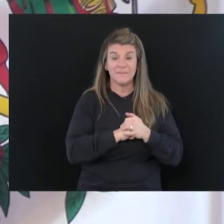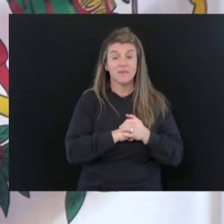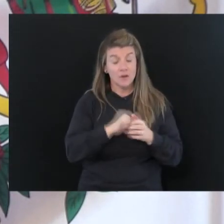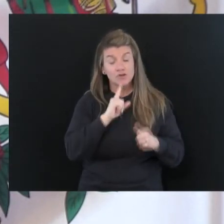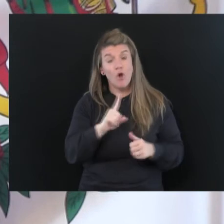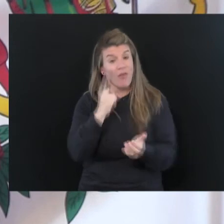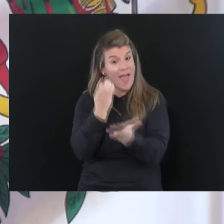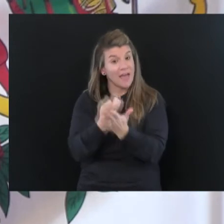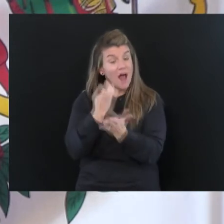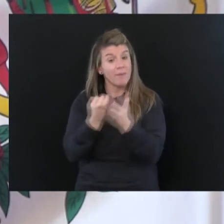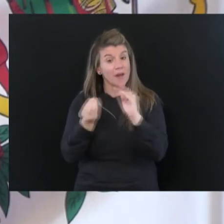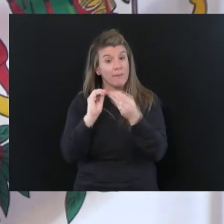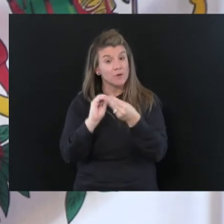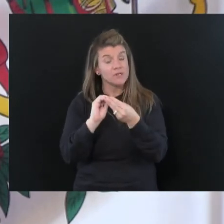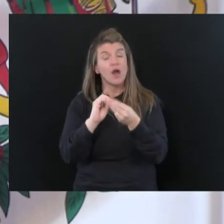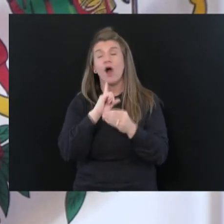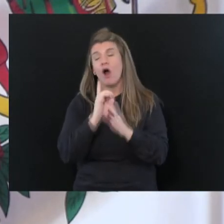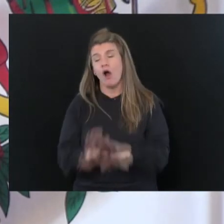really, really important.